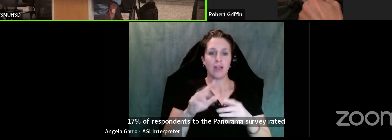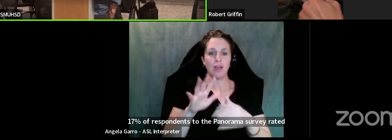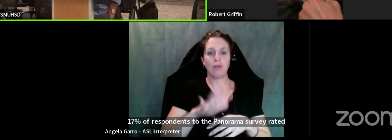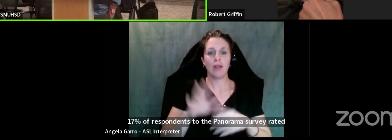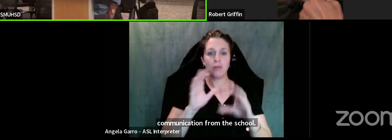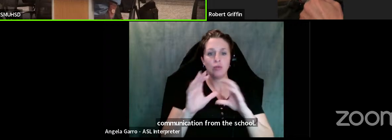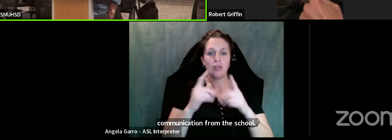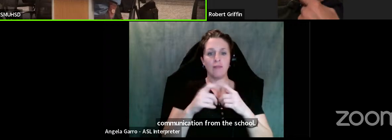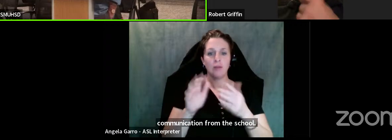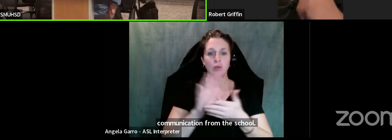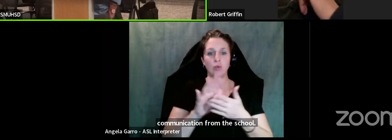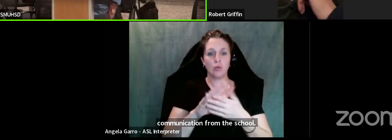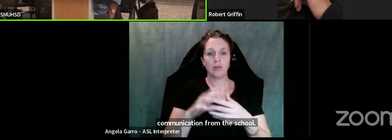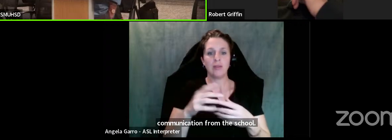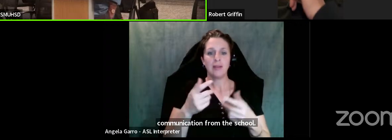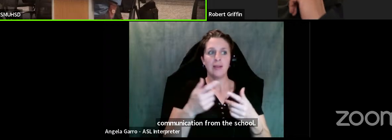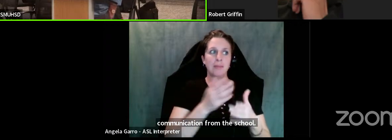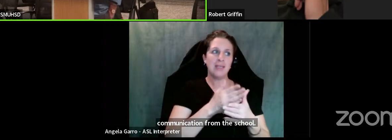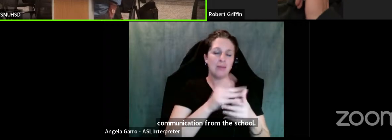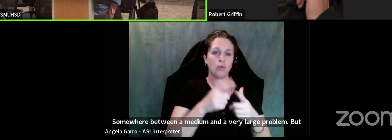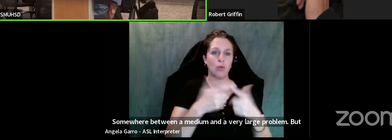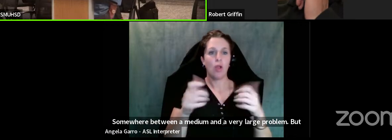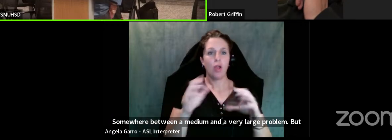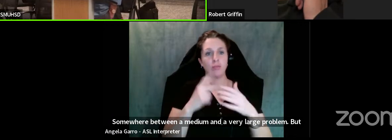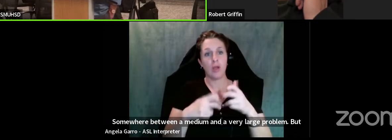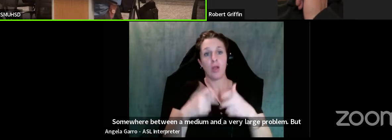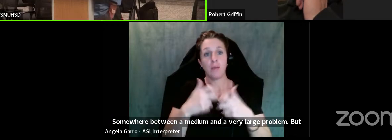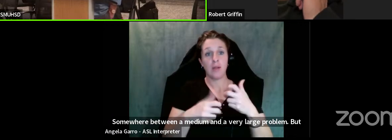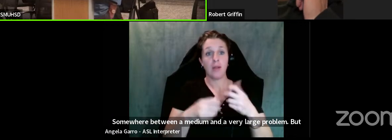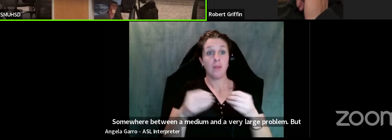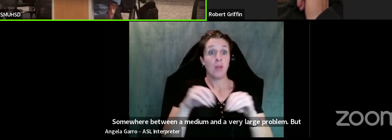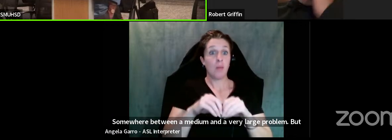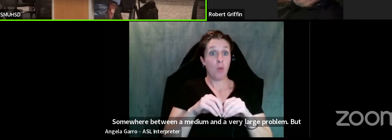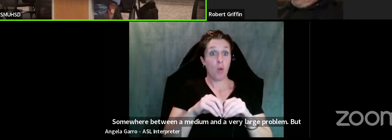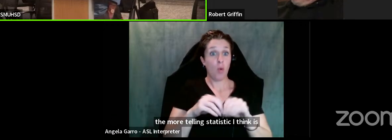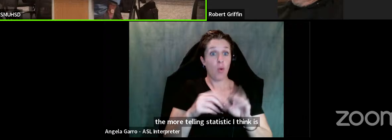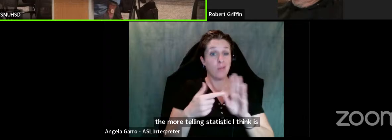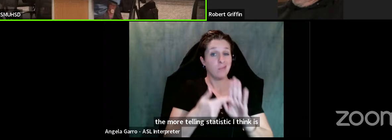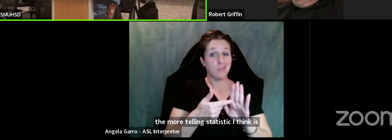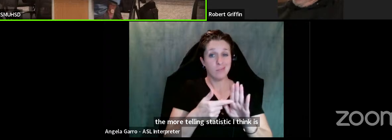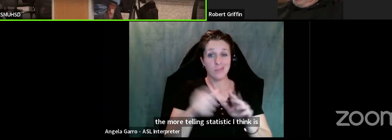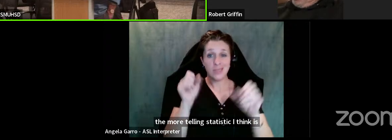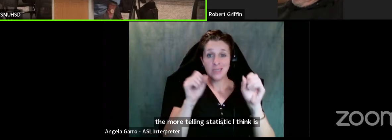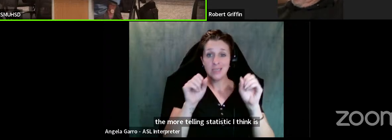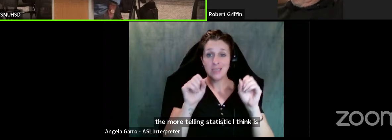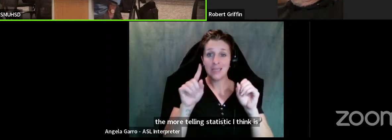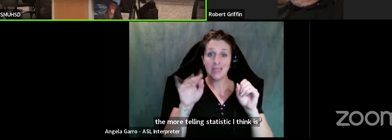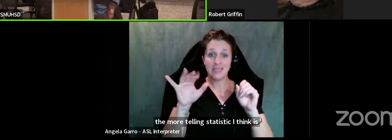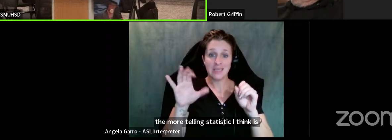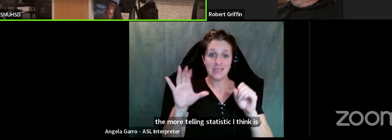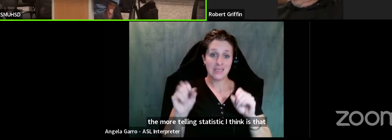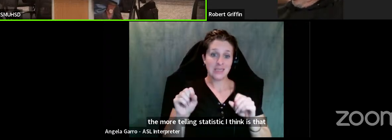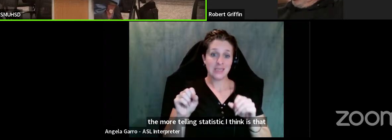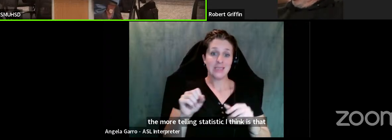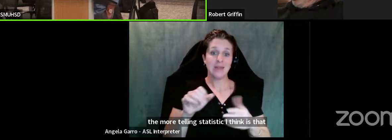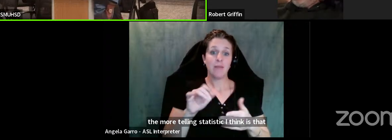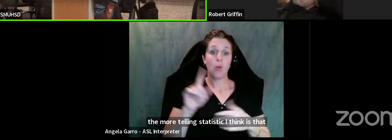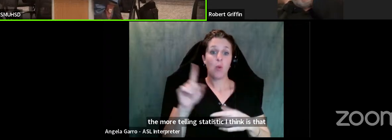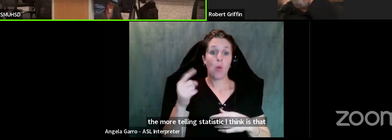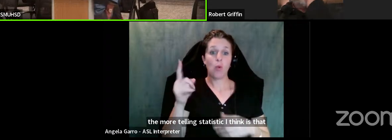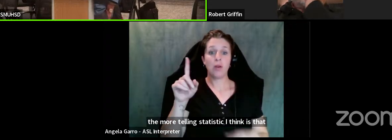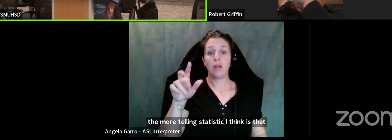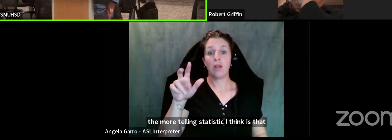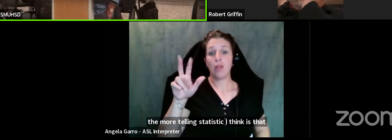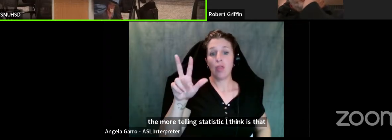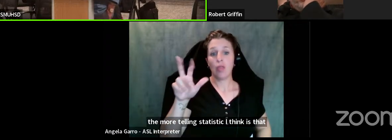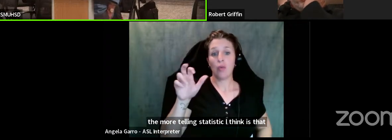a medium and a very large problem. But the more telling statistic, I think, is that only 364